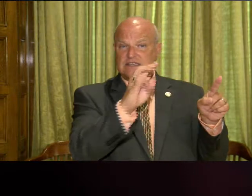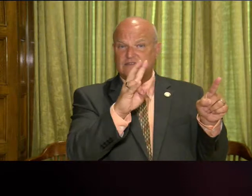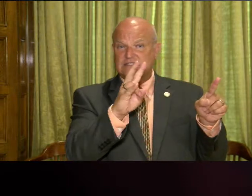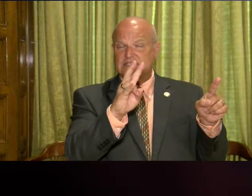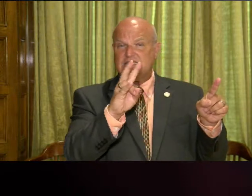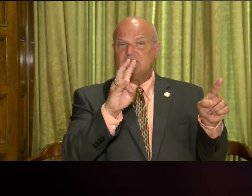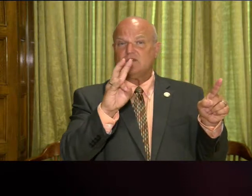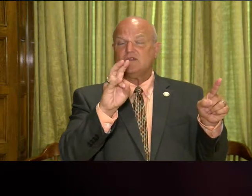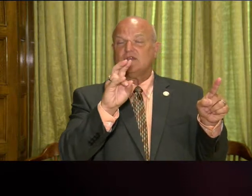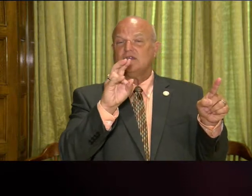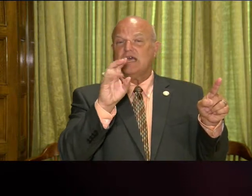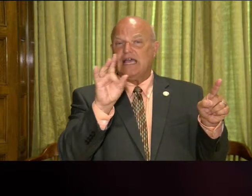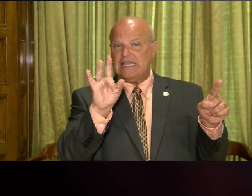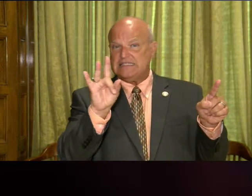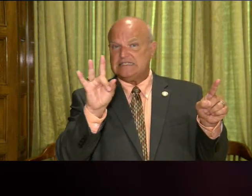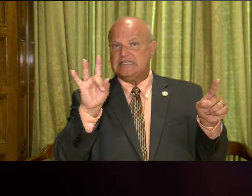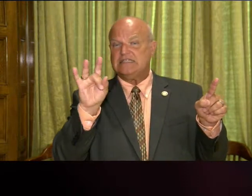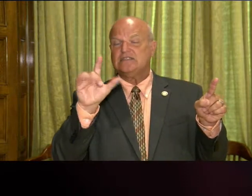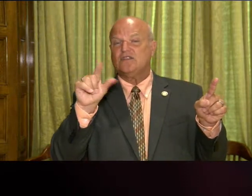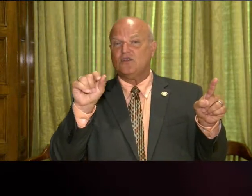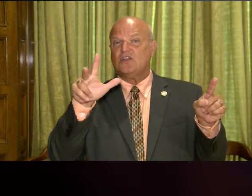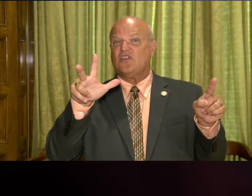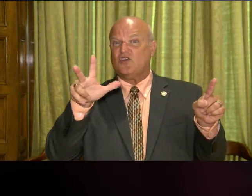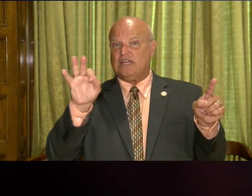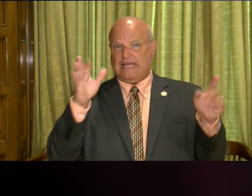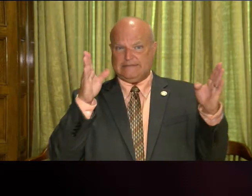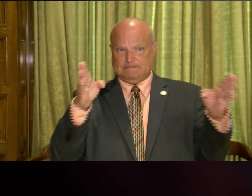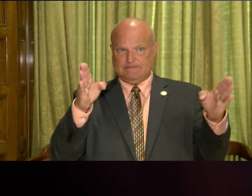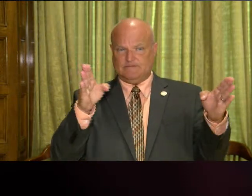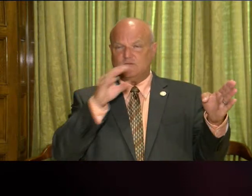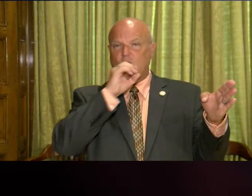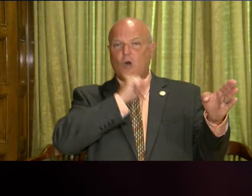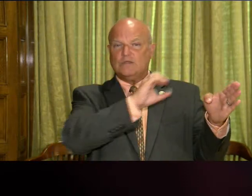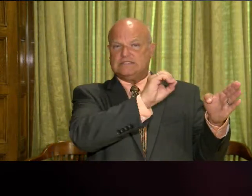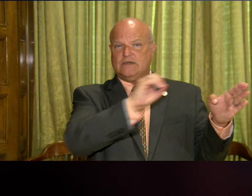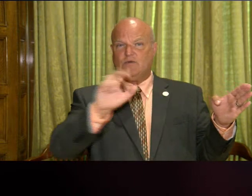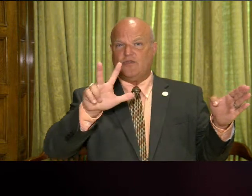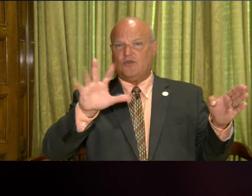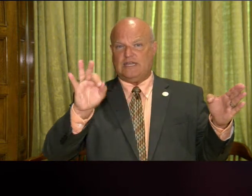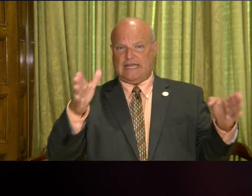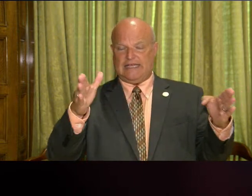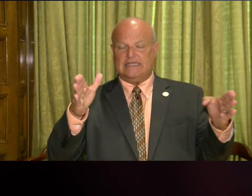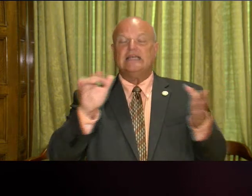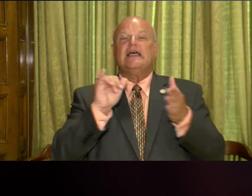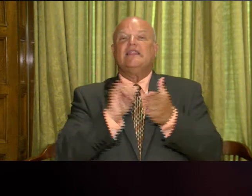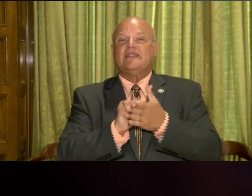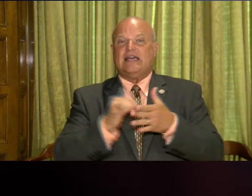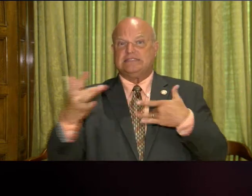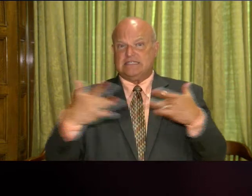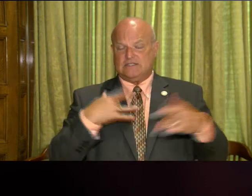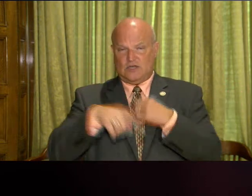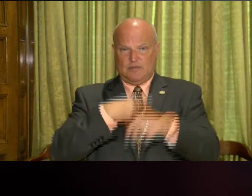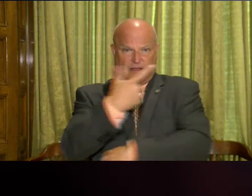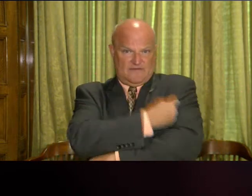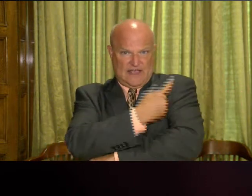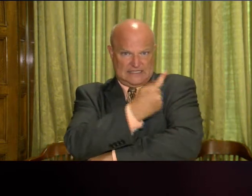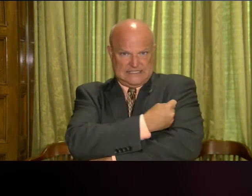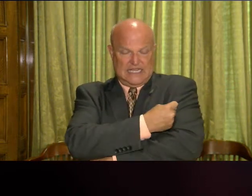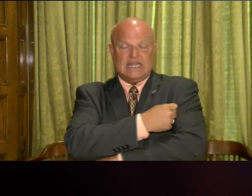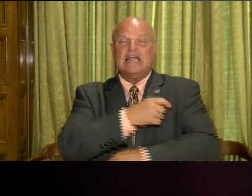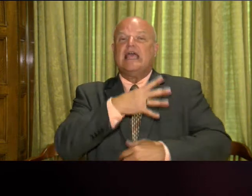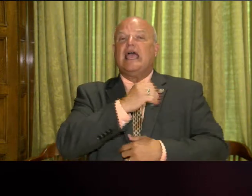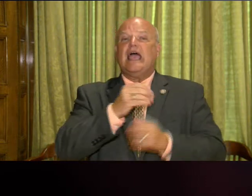to 39. Those are the ages that we're worried about not getting sufficiently vaccinated and